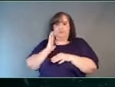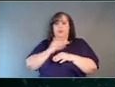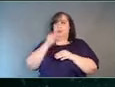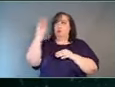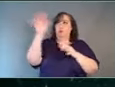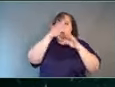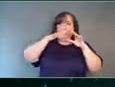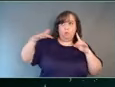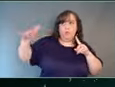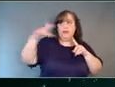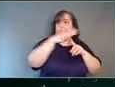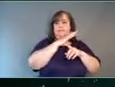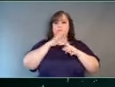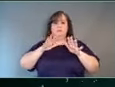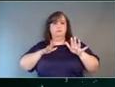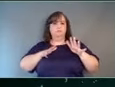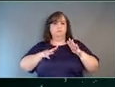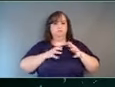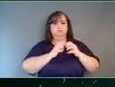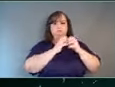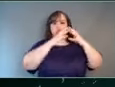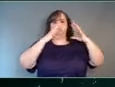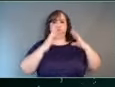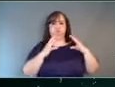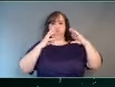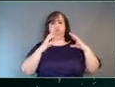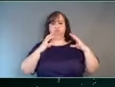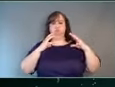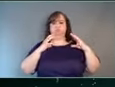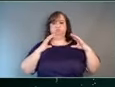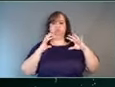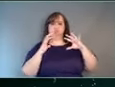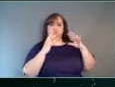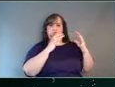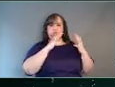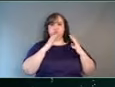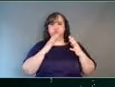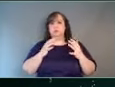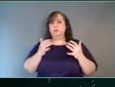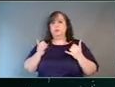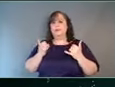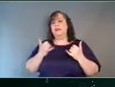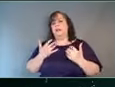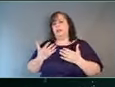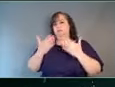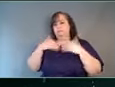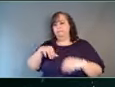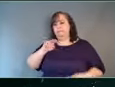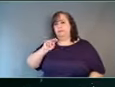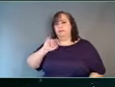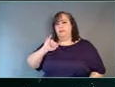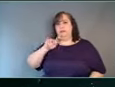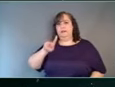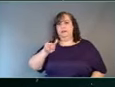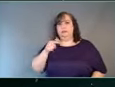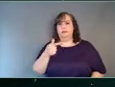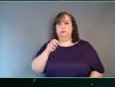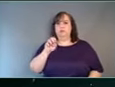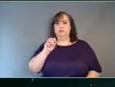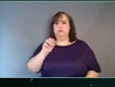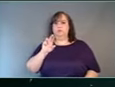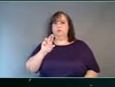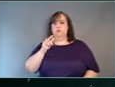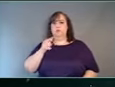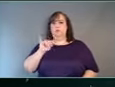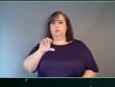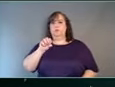I have another question for you. This one is from Nick Georgiou on YouTube. And they ask, will an asteroid ever hit